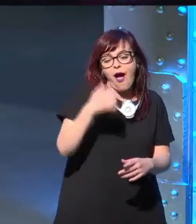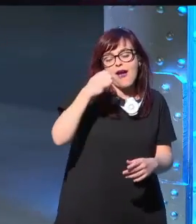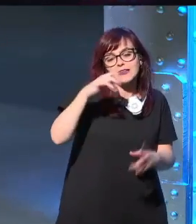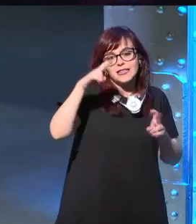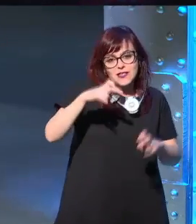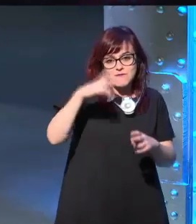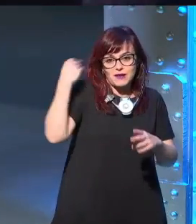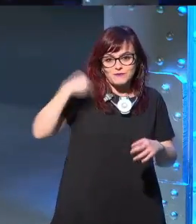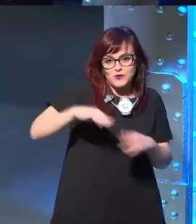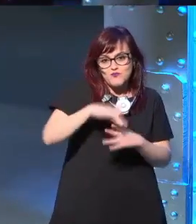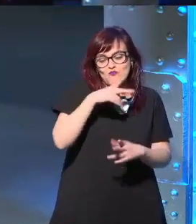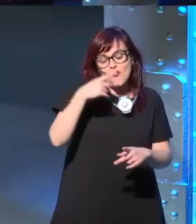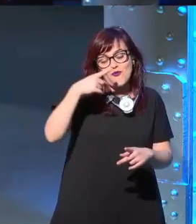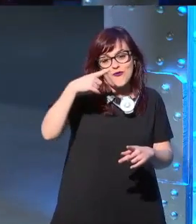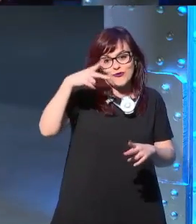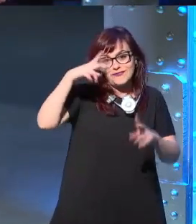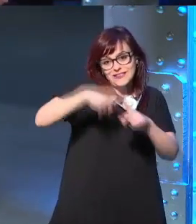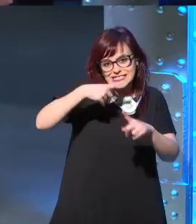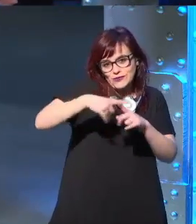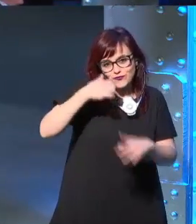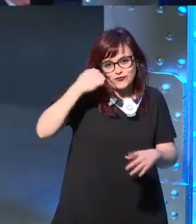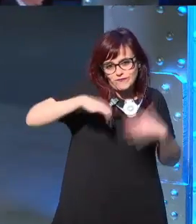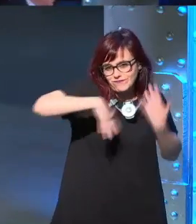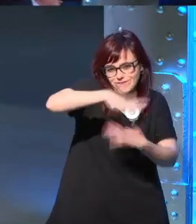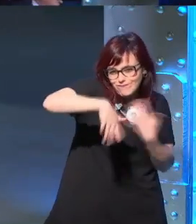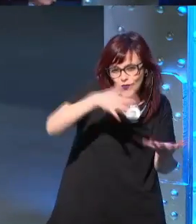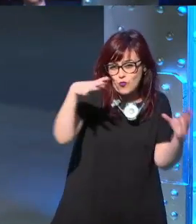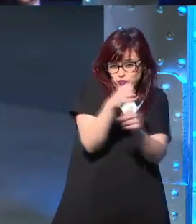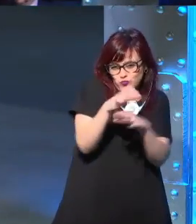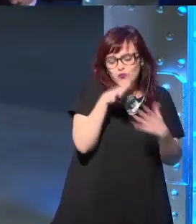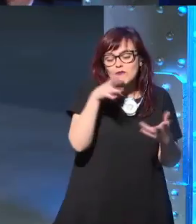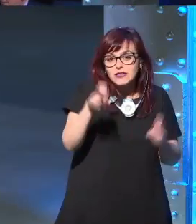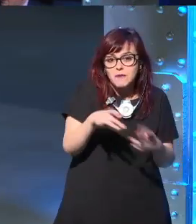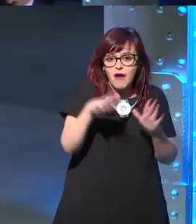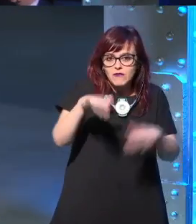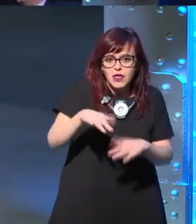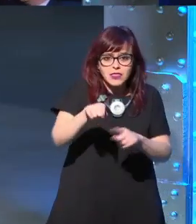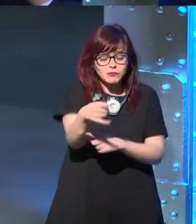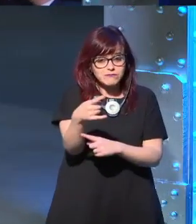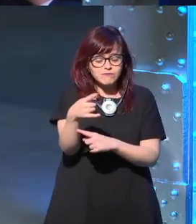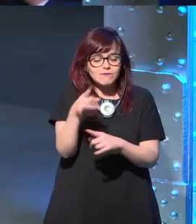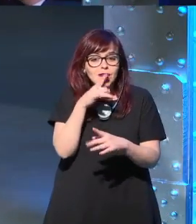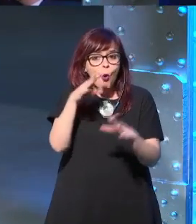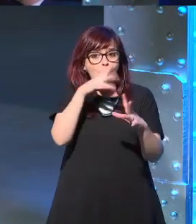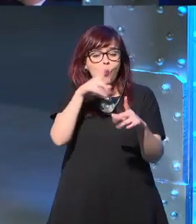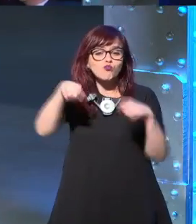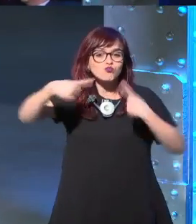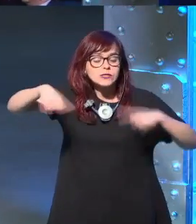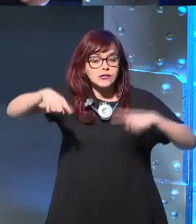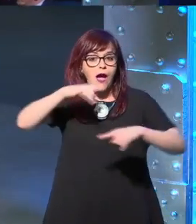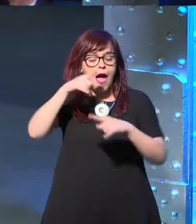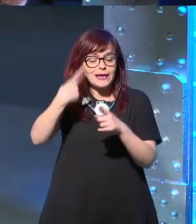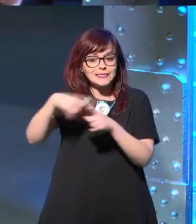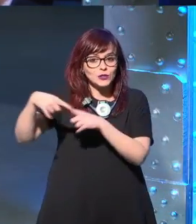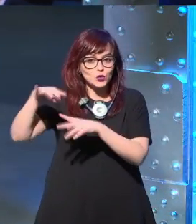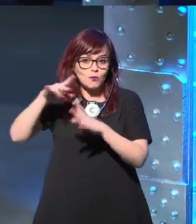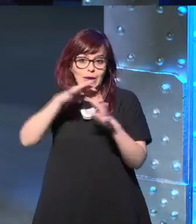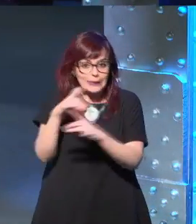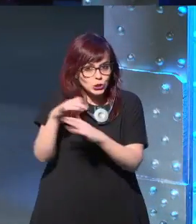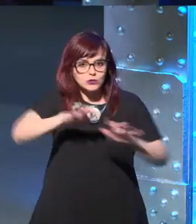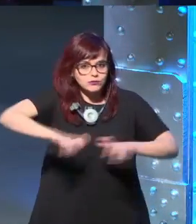delegation as a musician because he's invented musical instruments because he loves sound waves. I mean, this guy does everything. So he